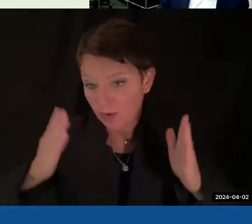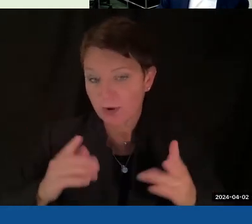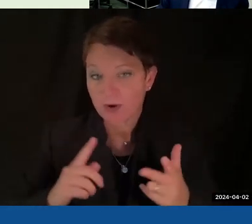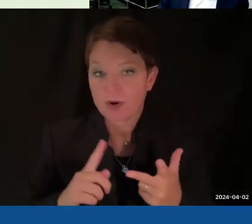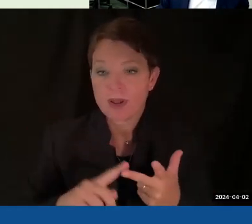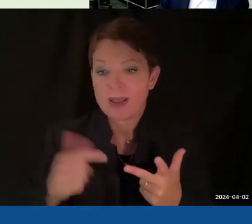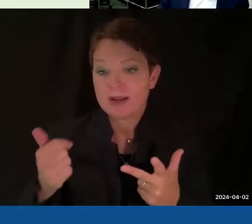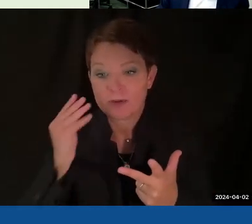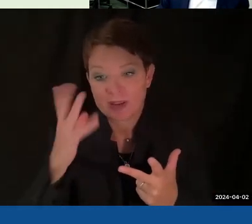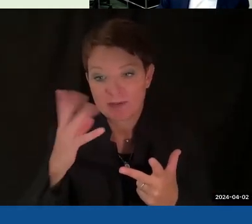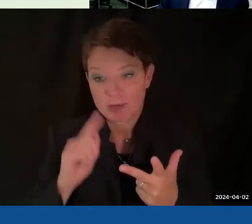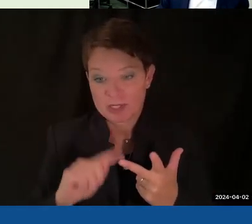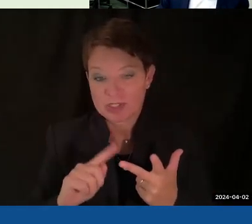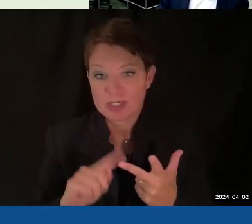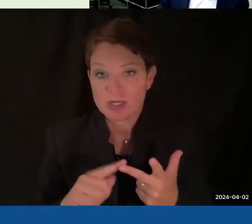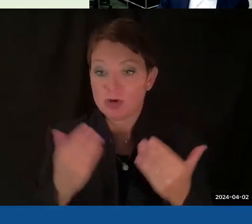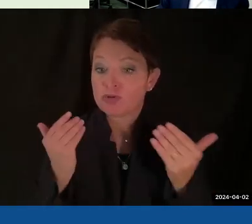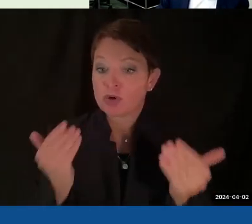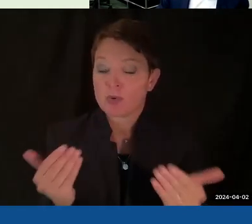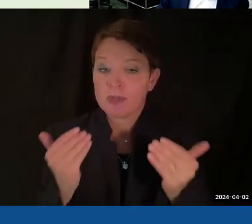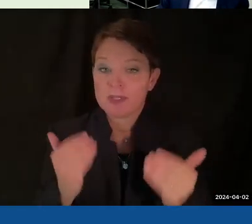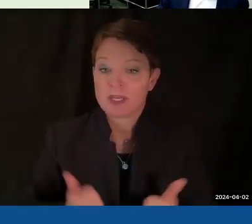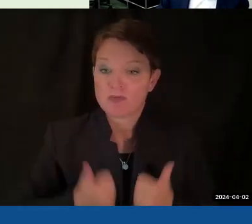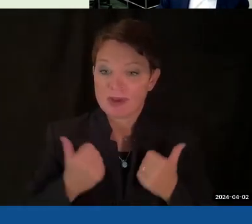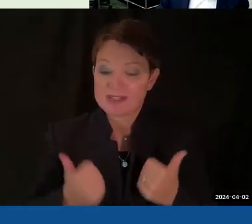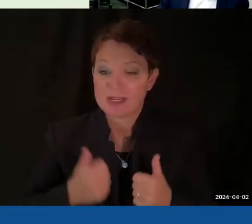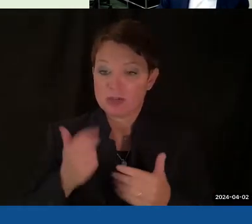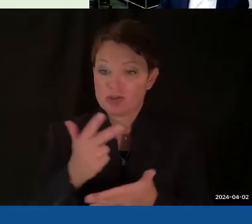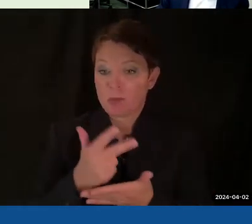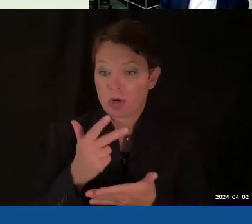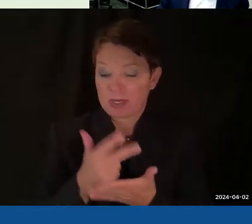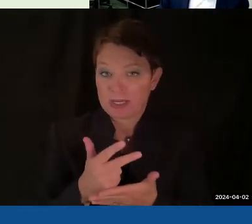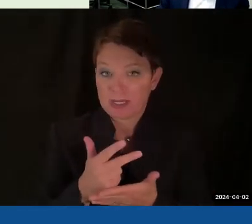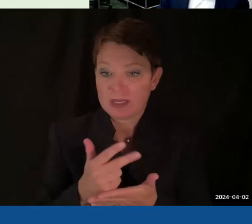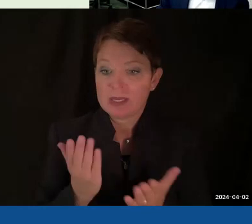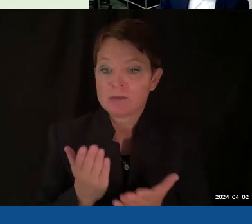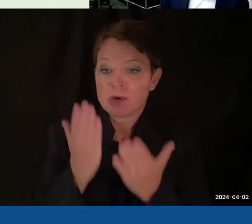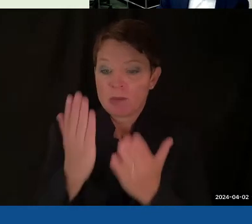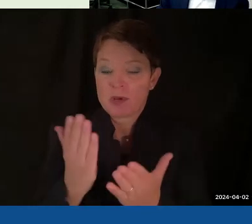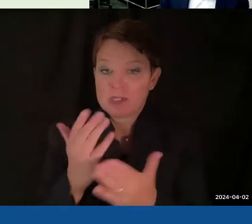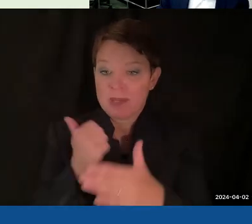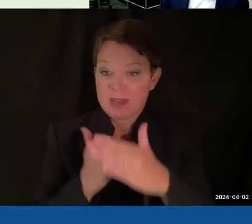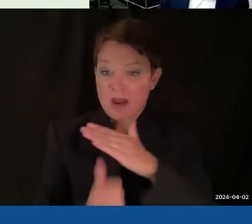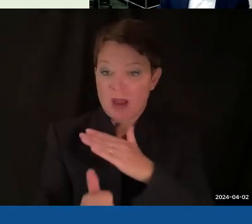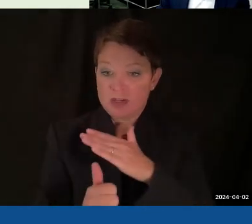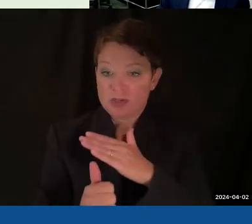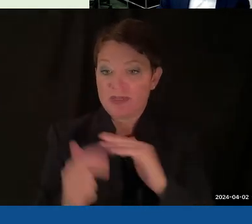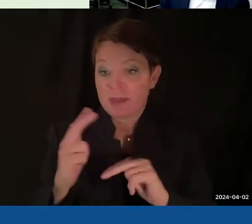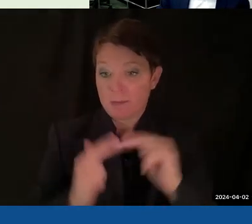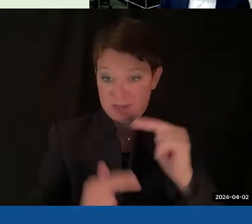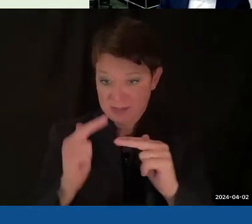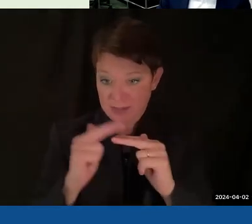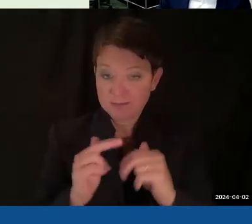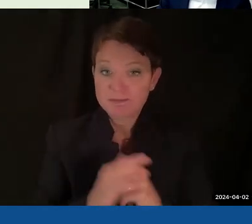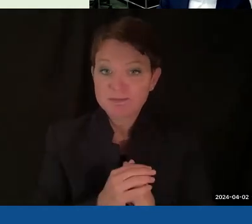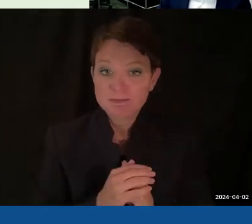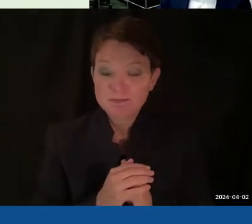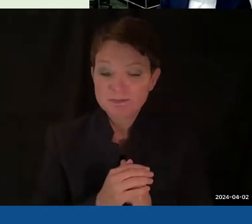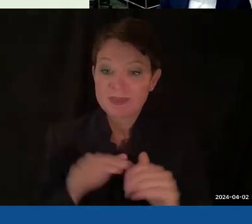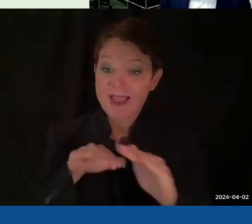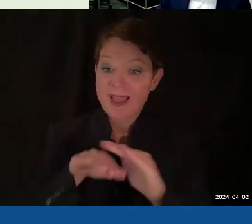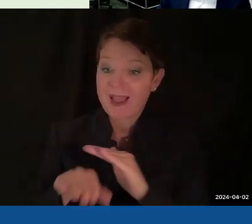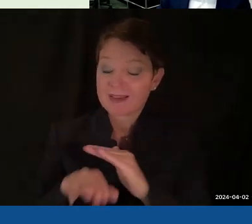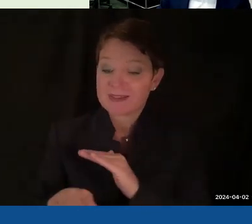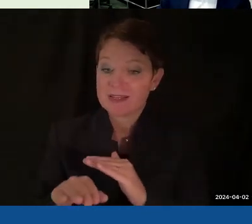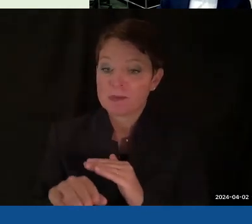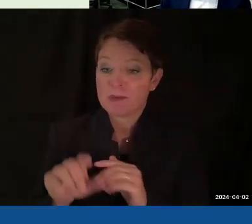some information on that. So currently, the residential parking is proposed to be situated underneath the building. Access to it